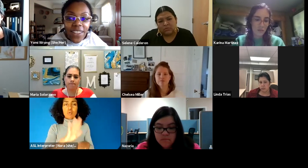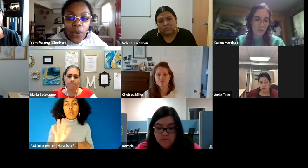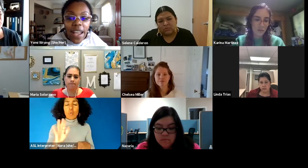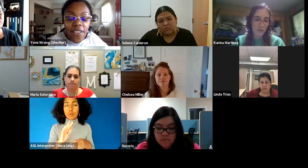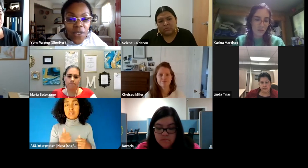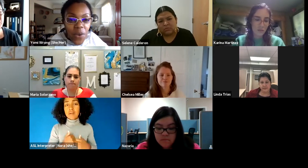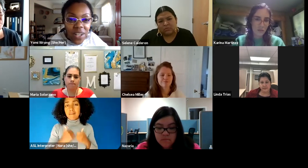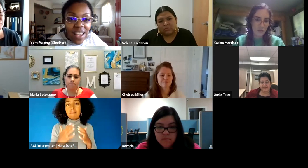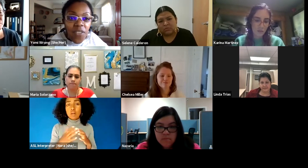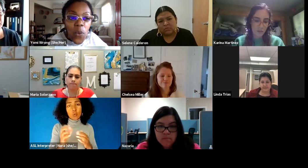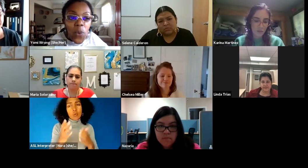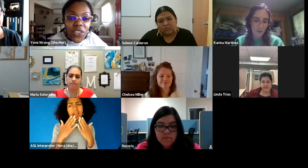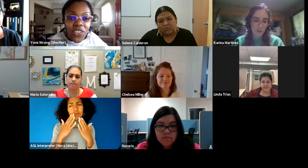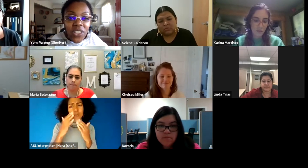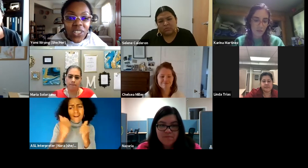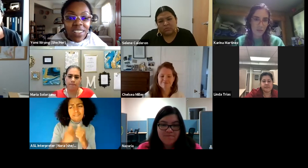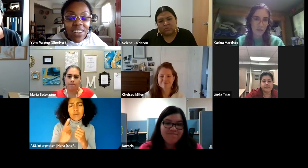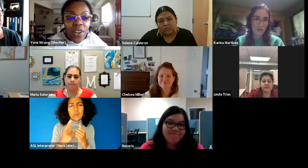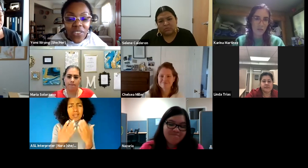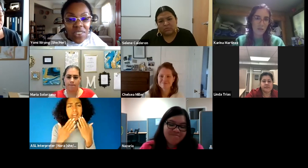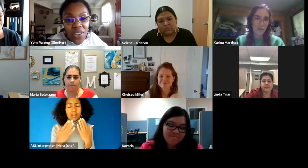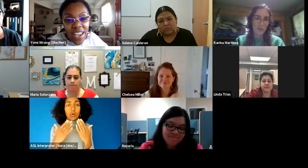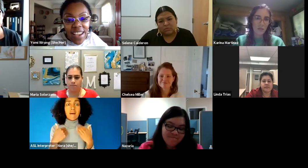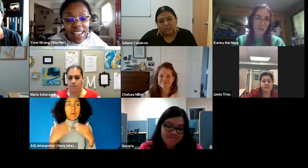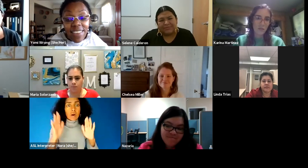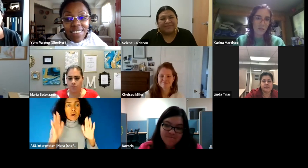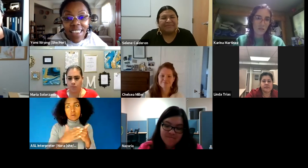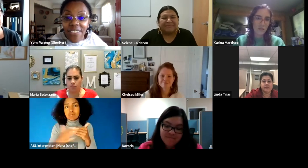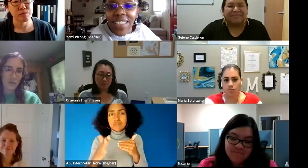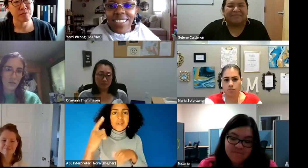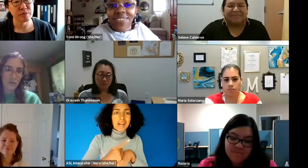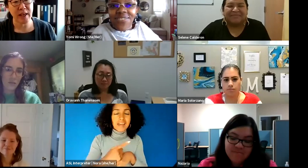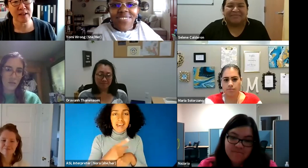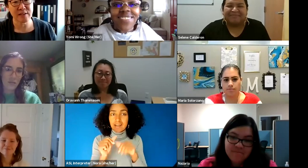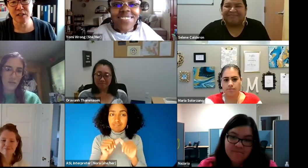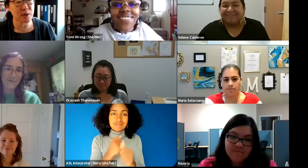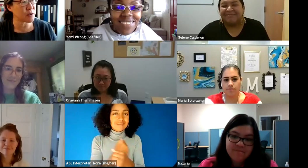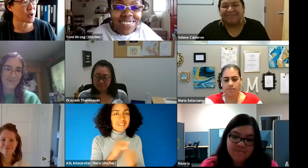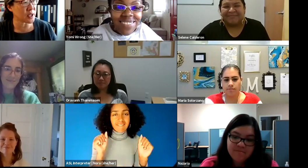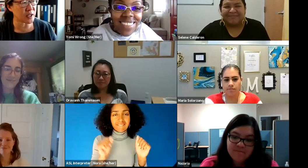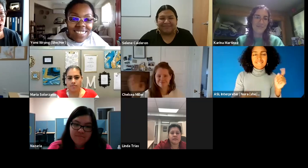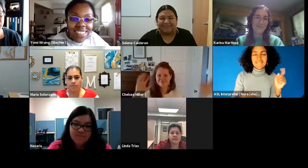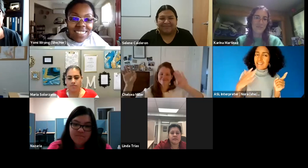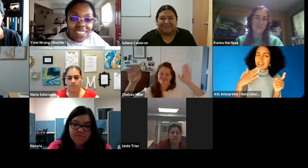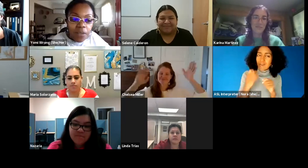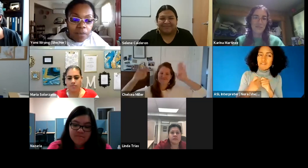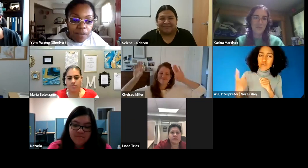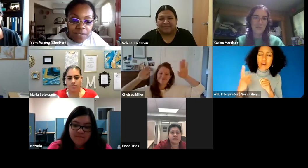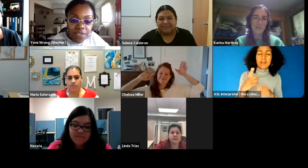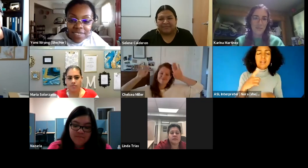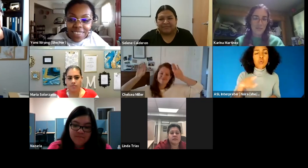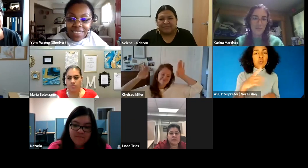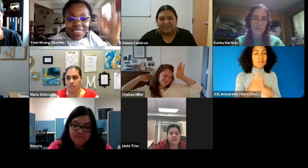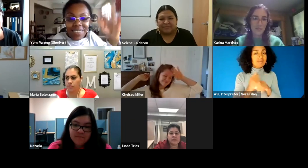So thank you, everyone. Have a wonderful rest of your day and stay safe. Yeah, thank you, everyone. And you will be getting